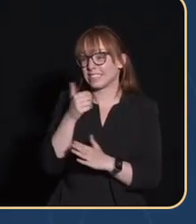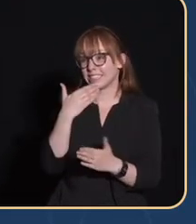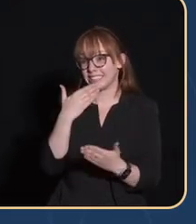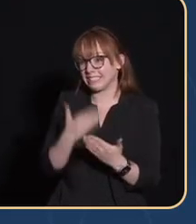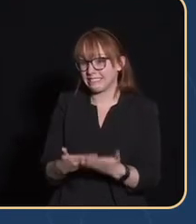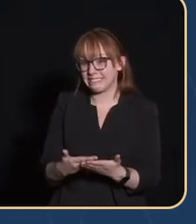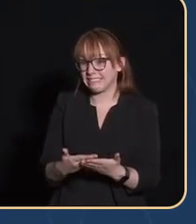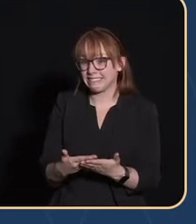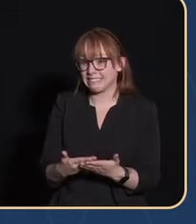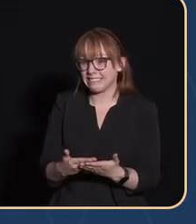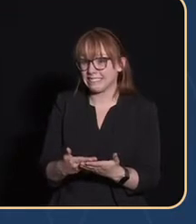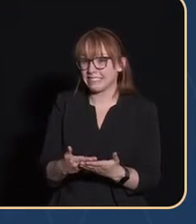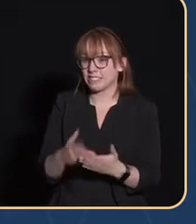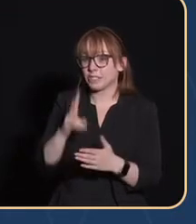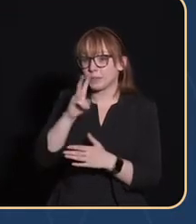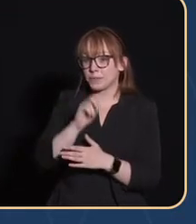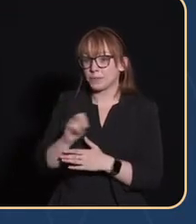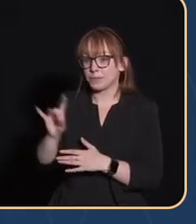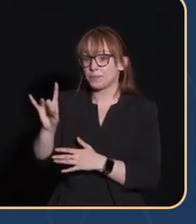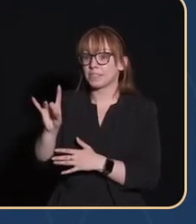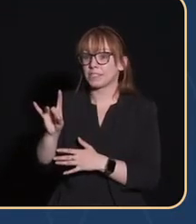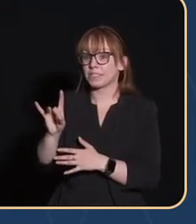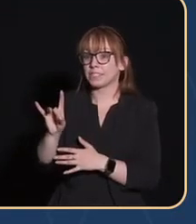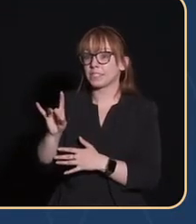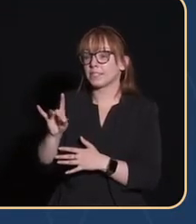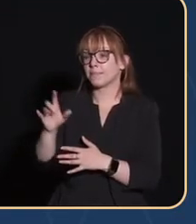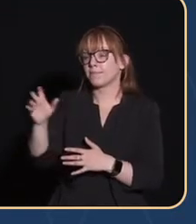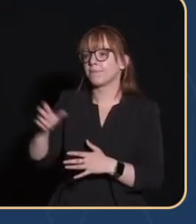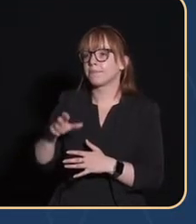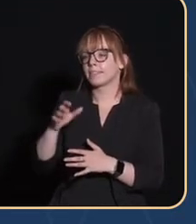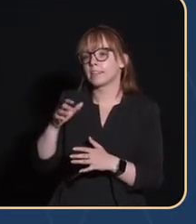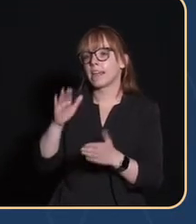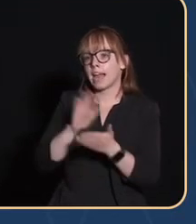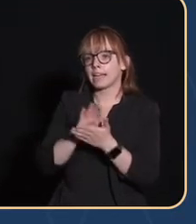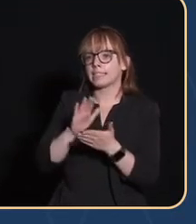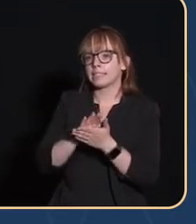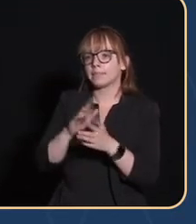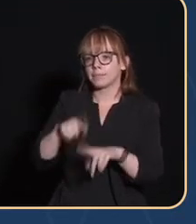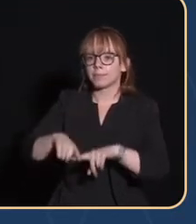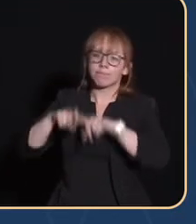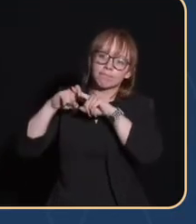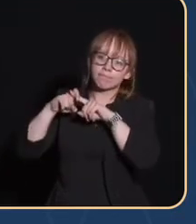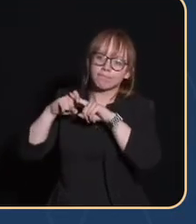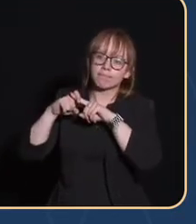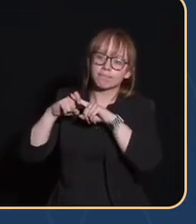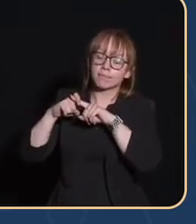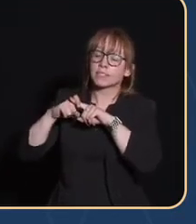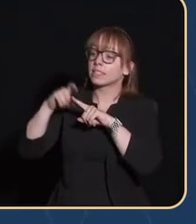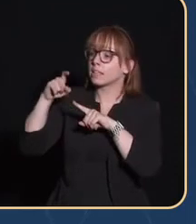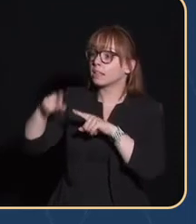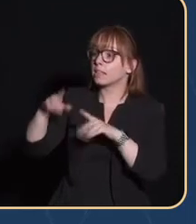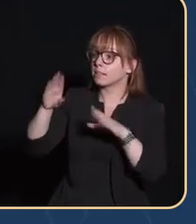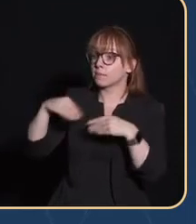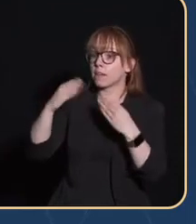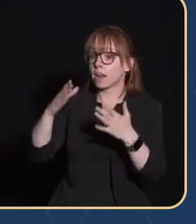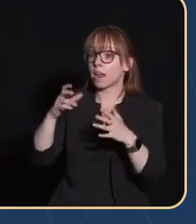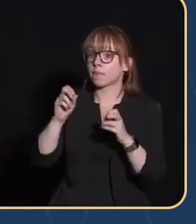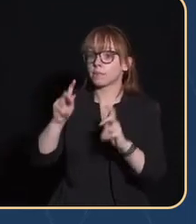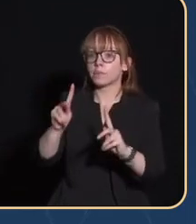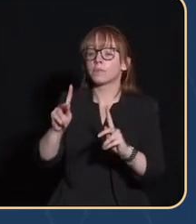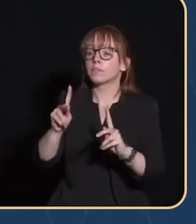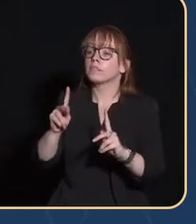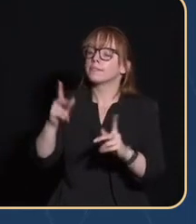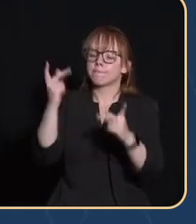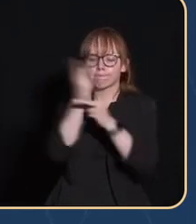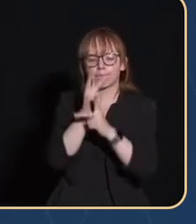hot. In 2008, I was placed on academic suspension, but that gave me the opportunity to figure out my